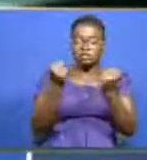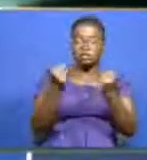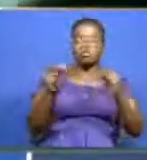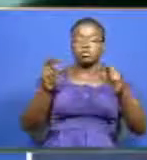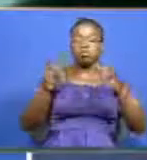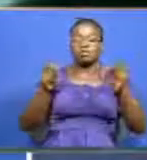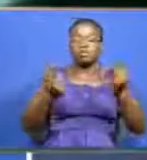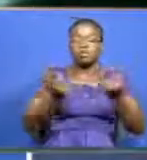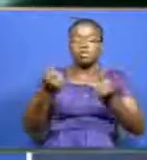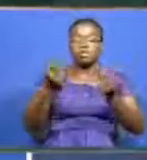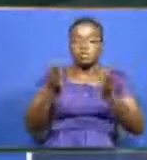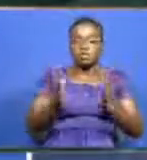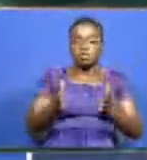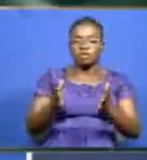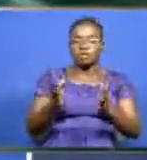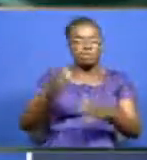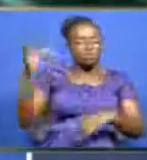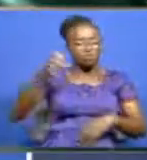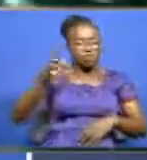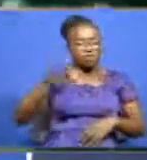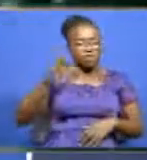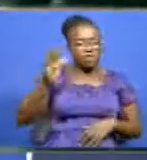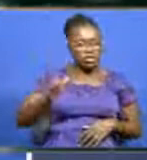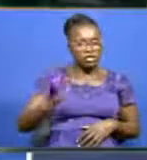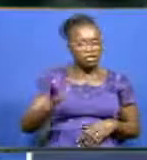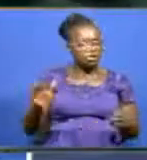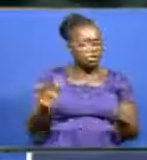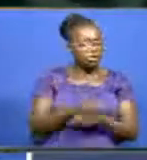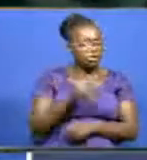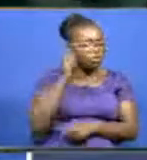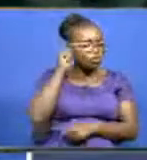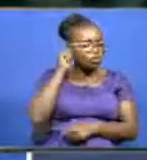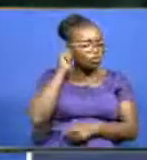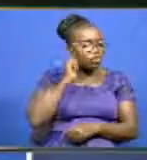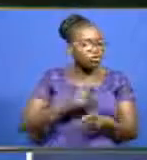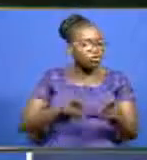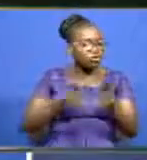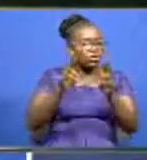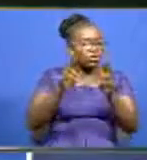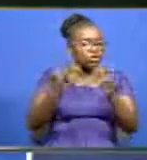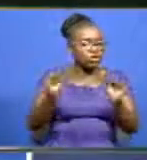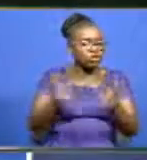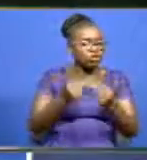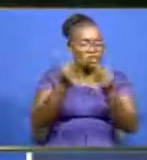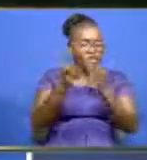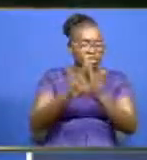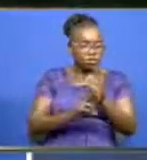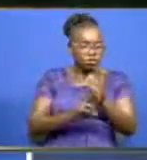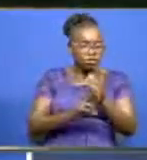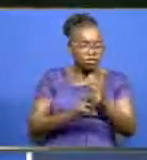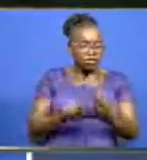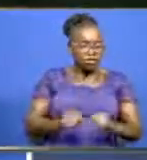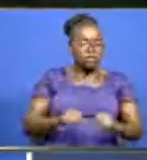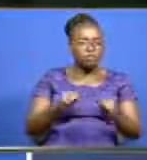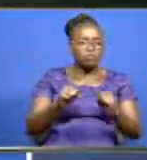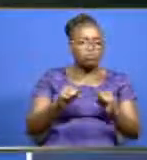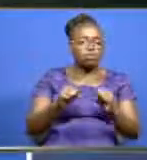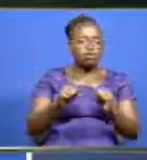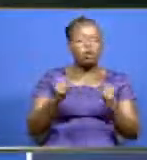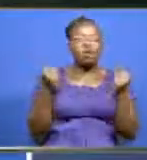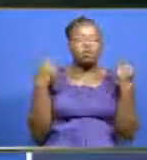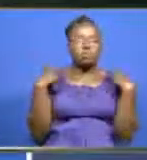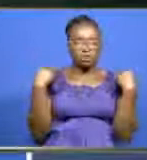all drivers and conductors to ensure full compliance of all road safety measures to guarantee sustainable safety